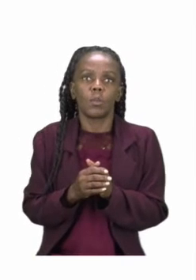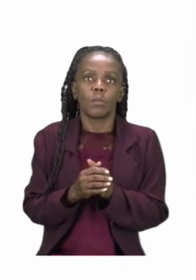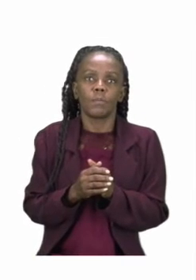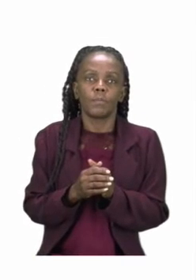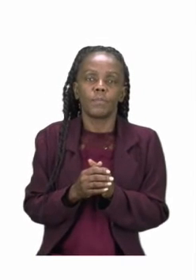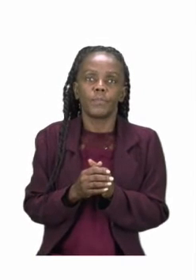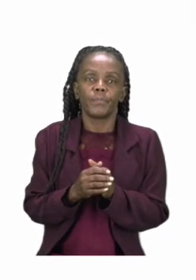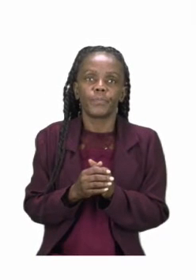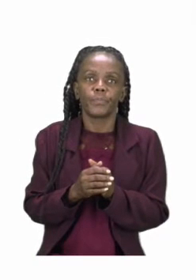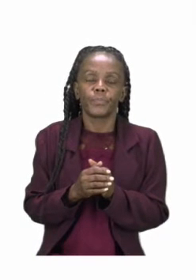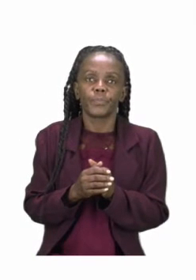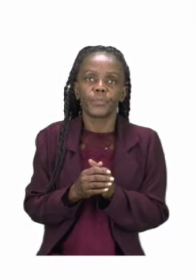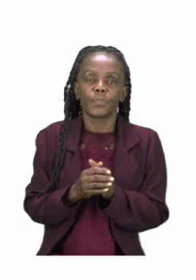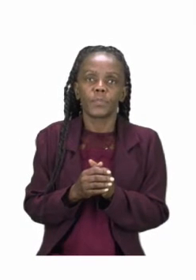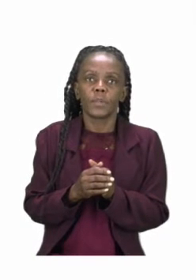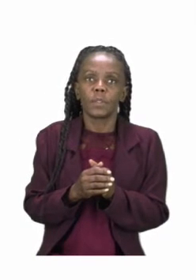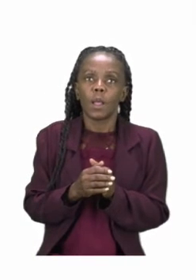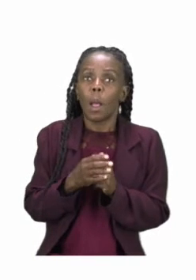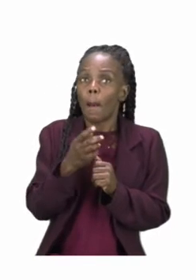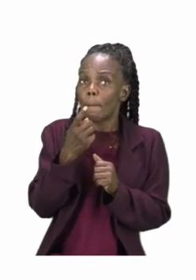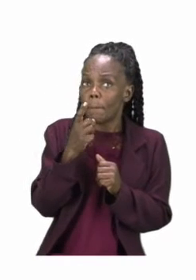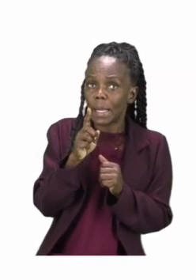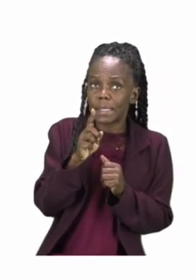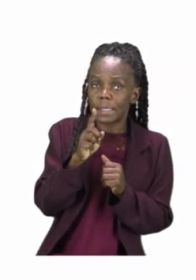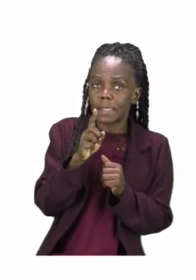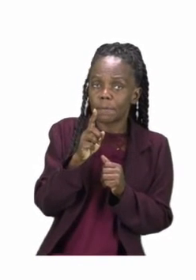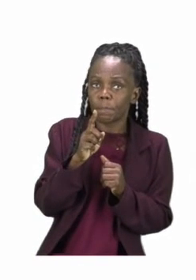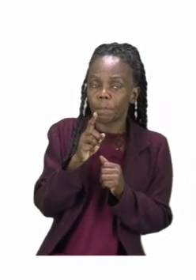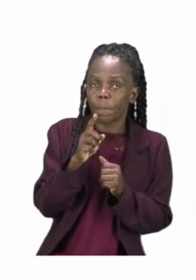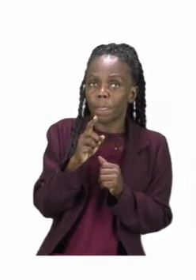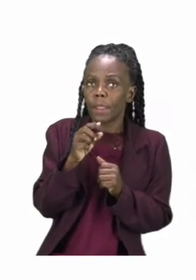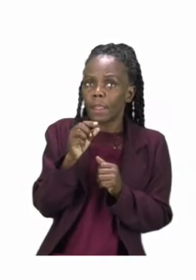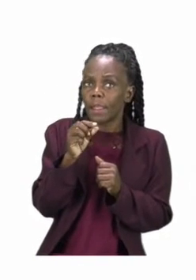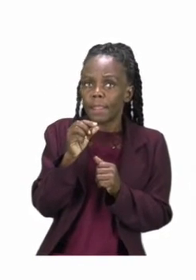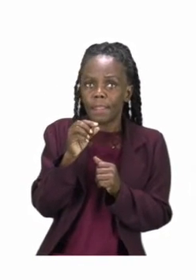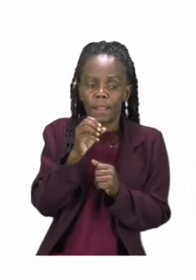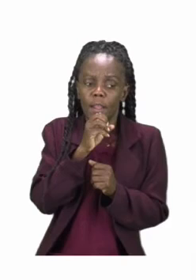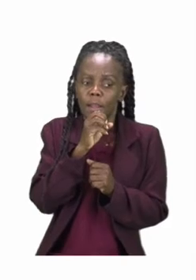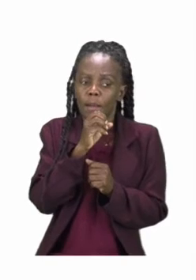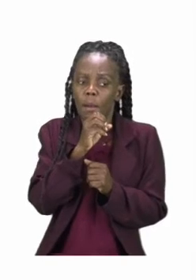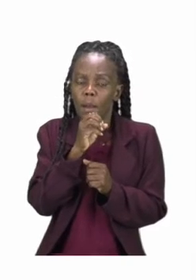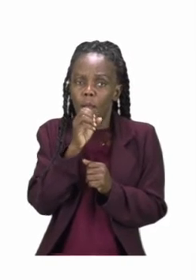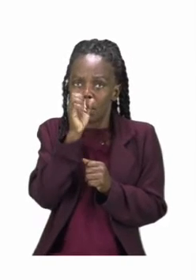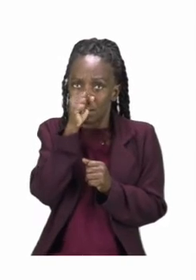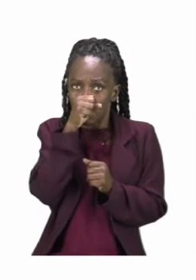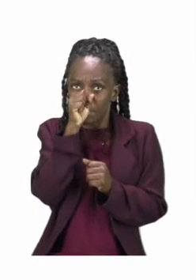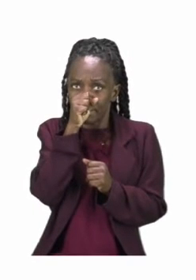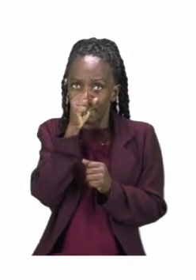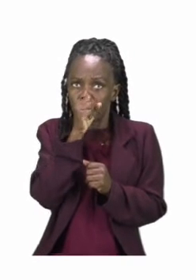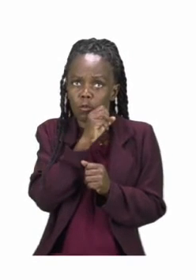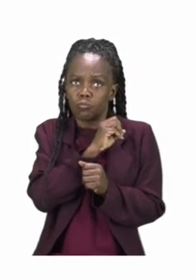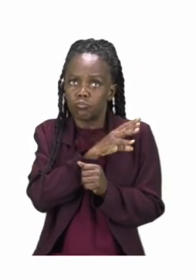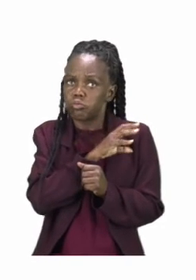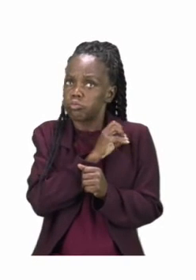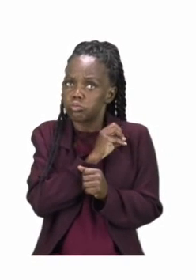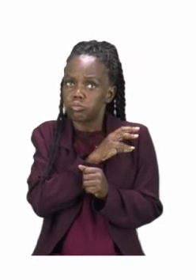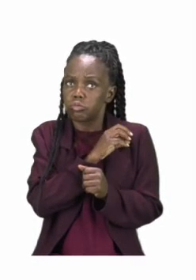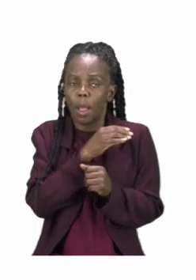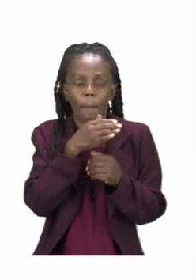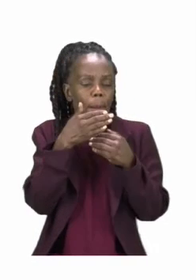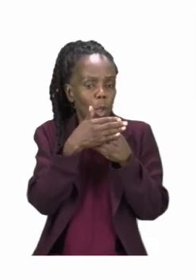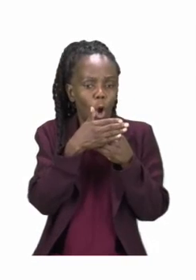house down. The little pigs were frightened, but they did